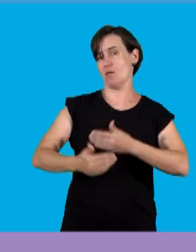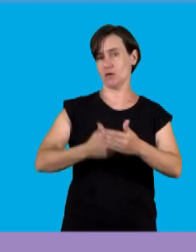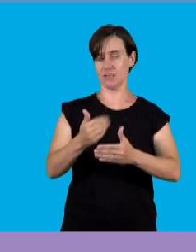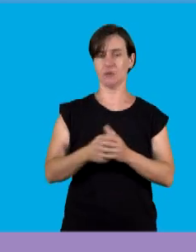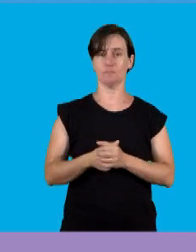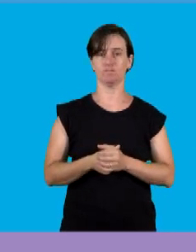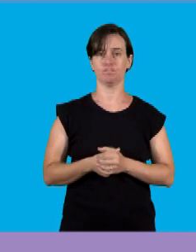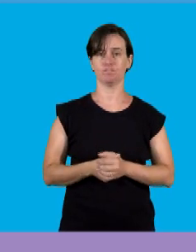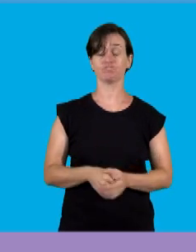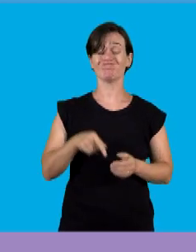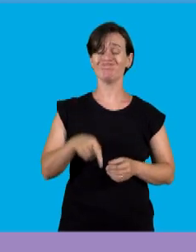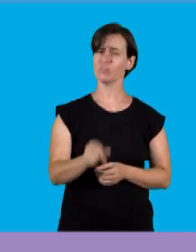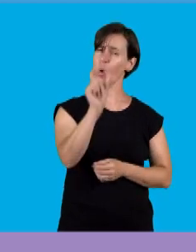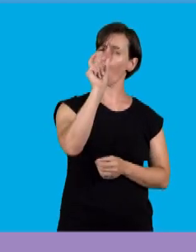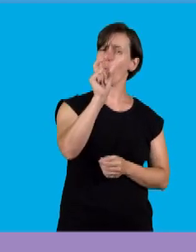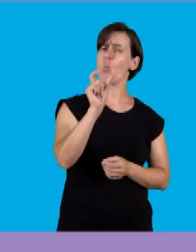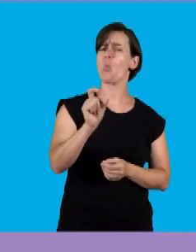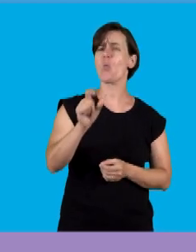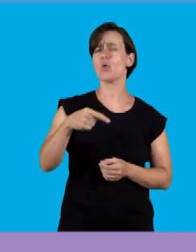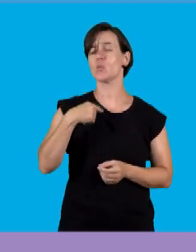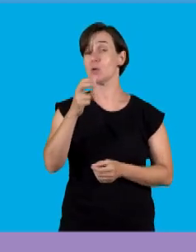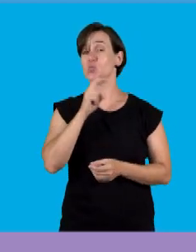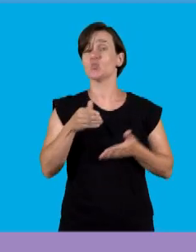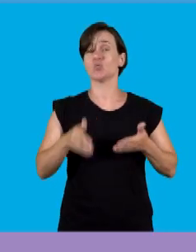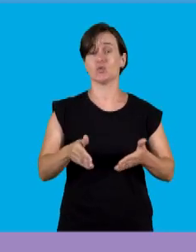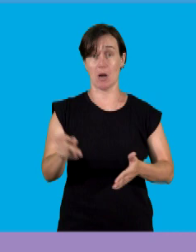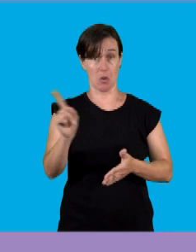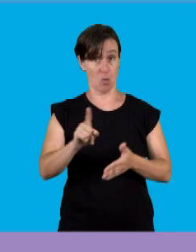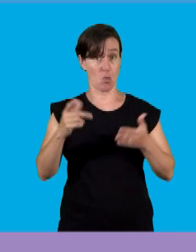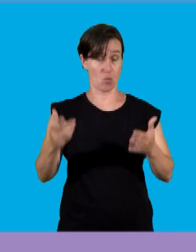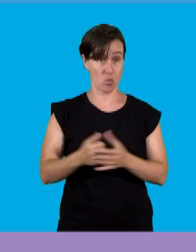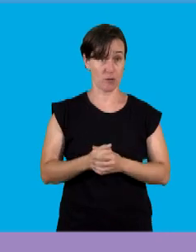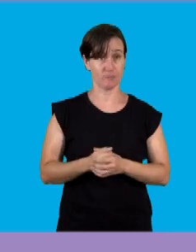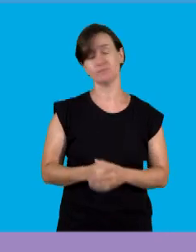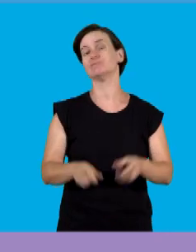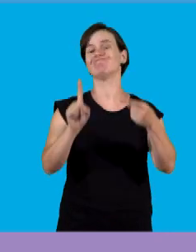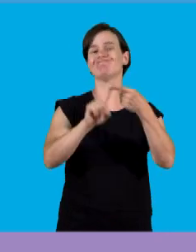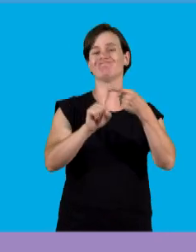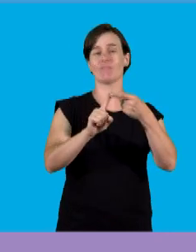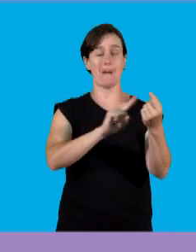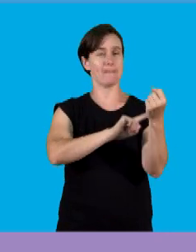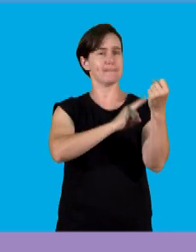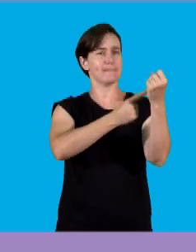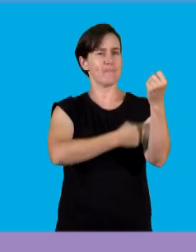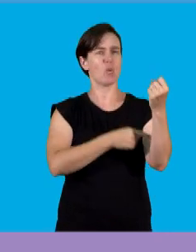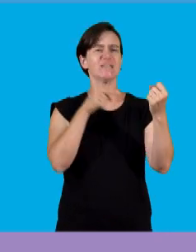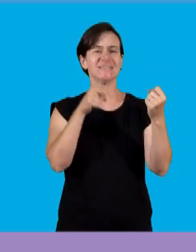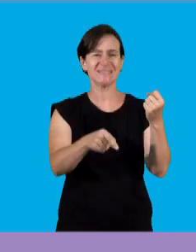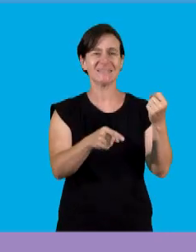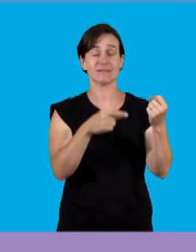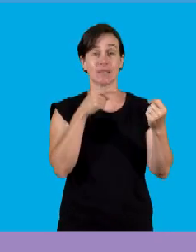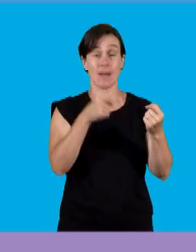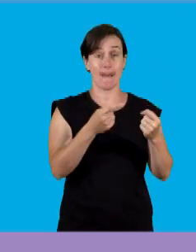the keywords that we are going to be using during this lesson. So we are going to look there at power, which is